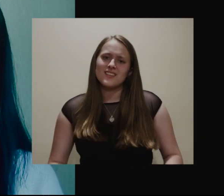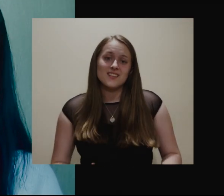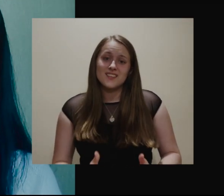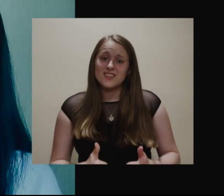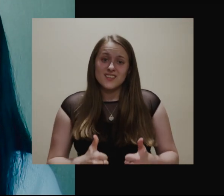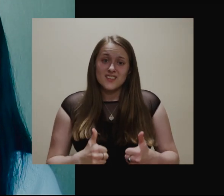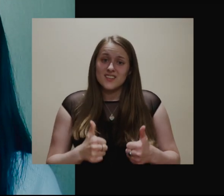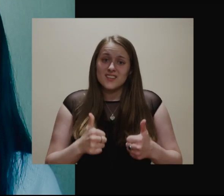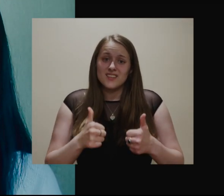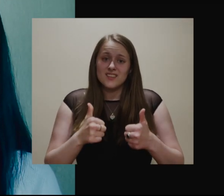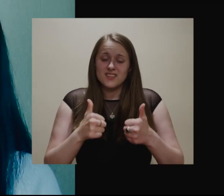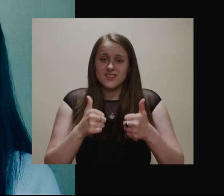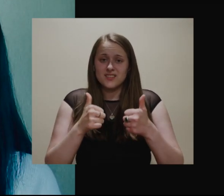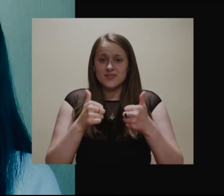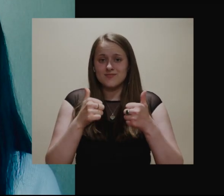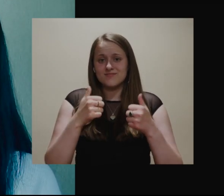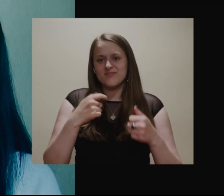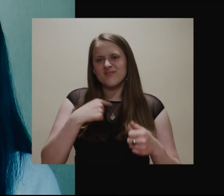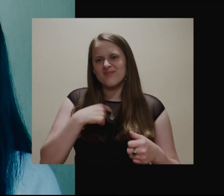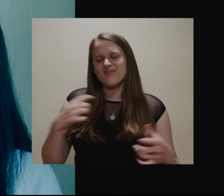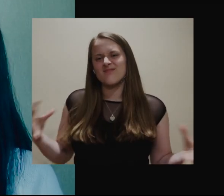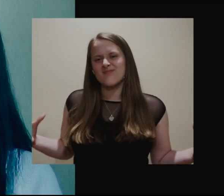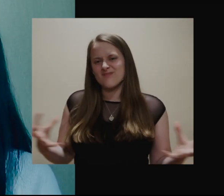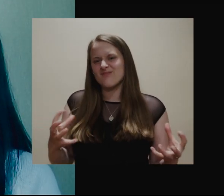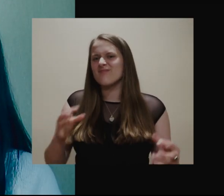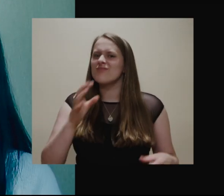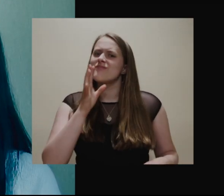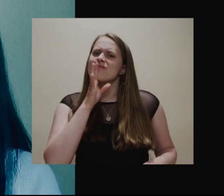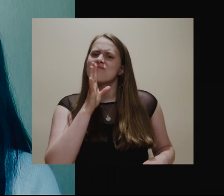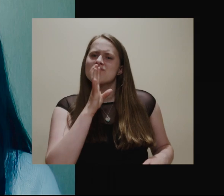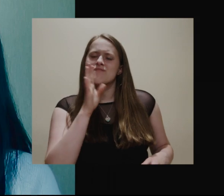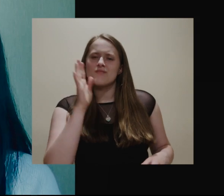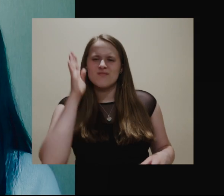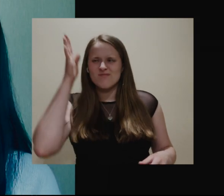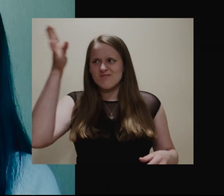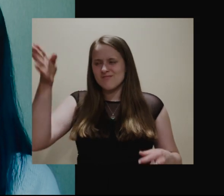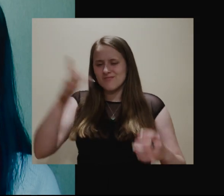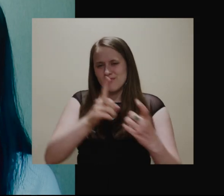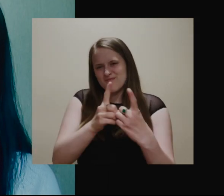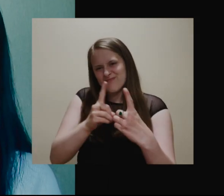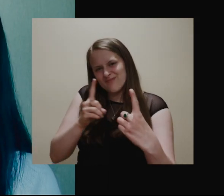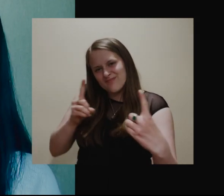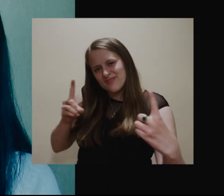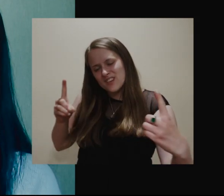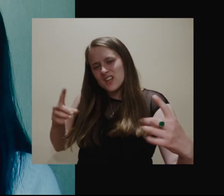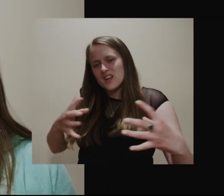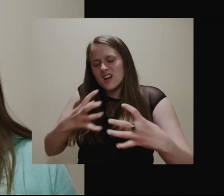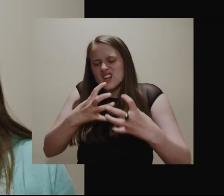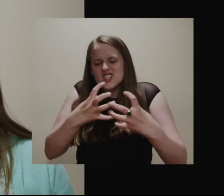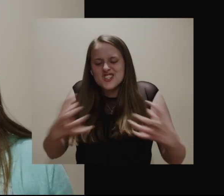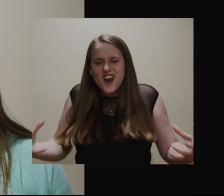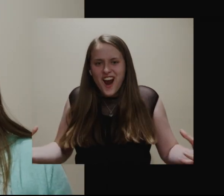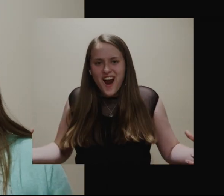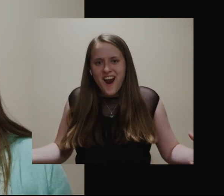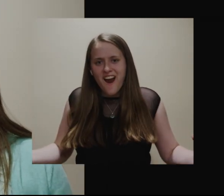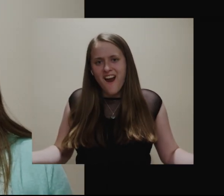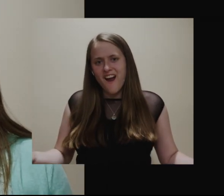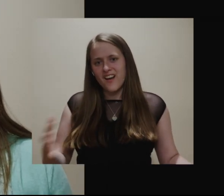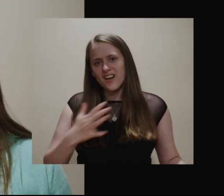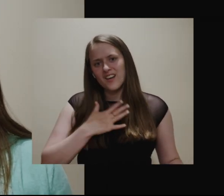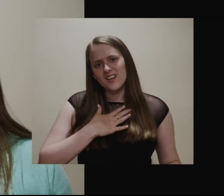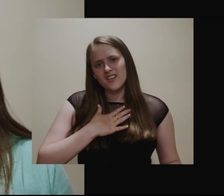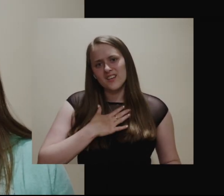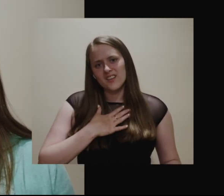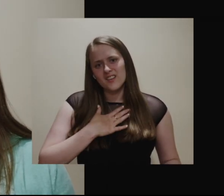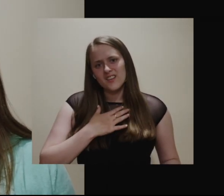In this lifetime So let me say before we part So much of